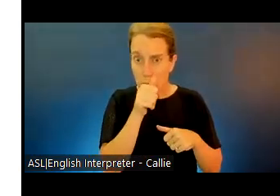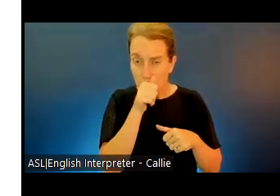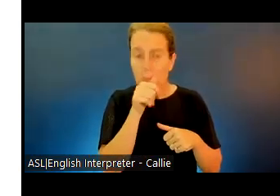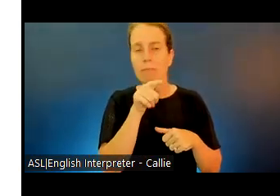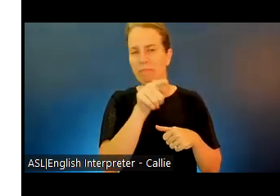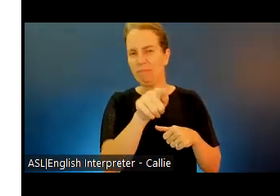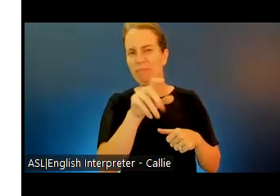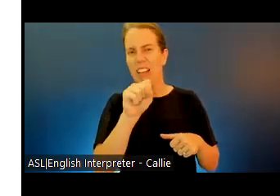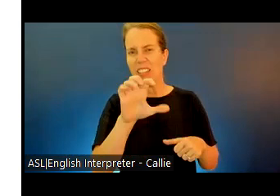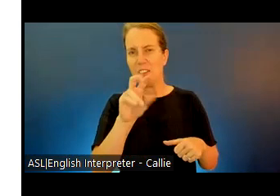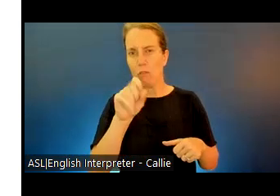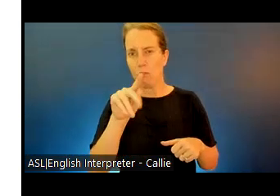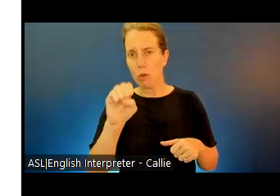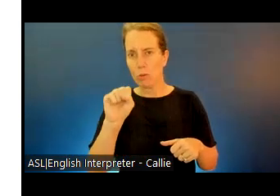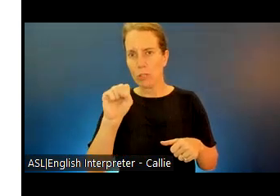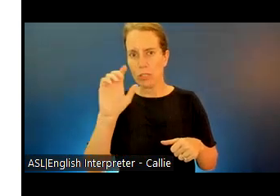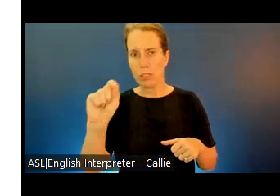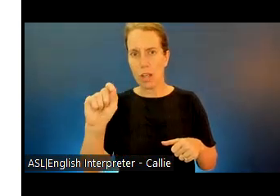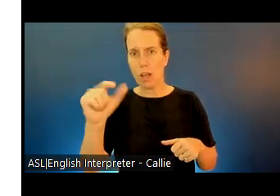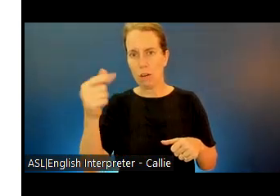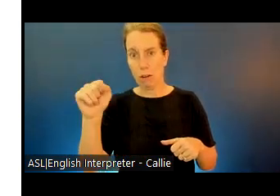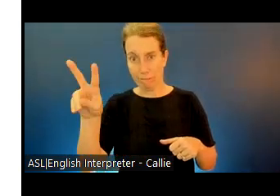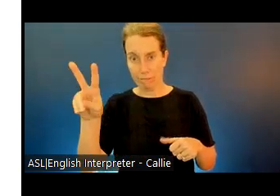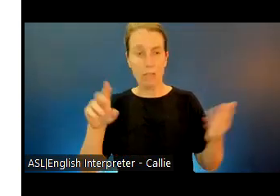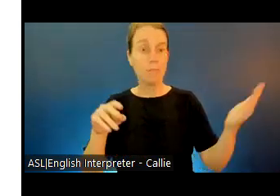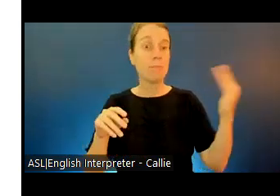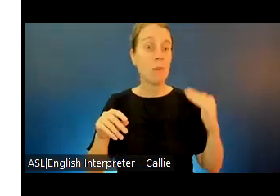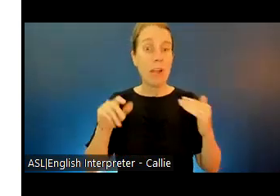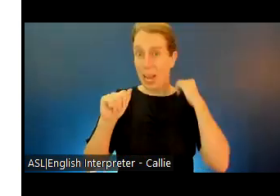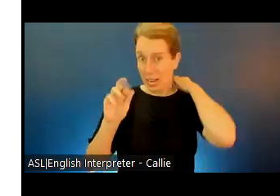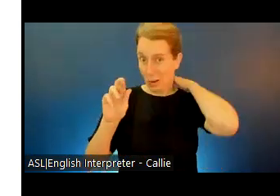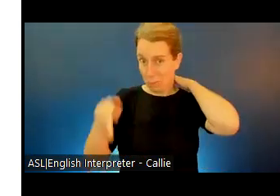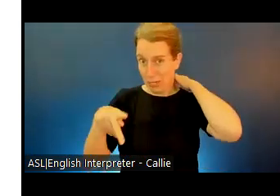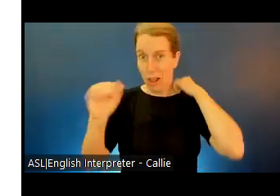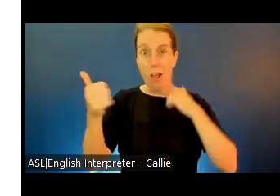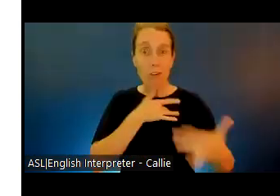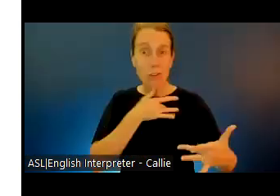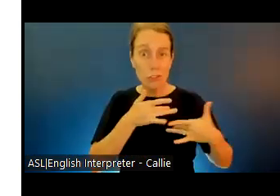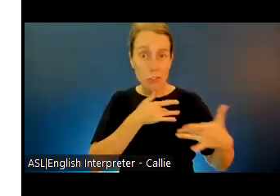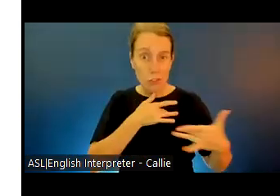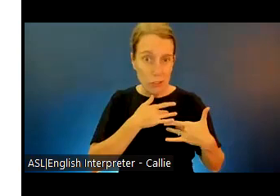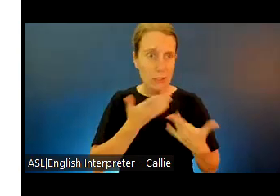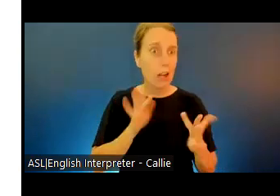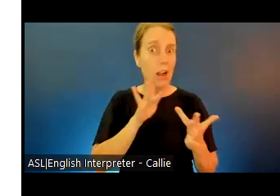questions or concerns or want to get in contact with AARP, I've listed our state website here, which